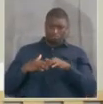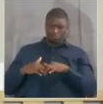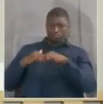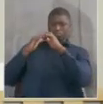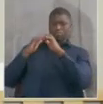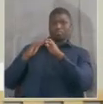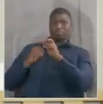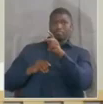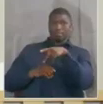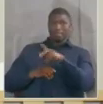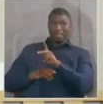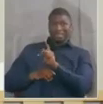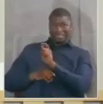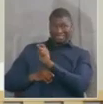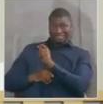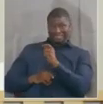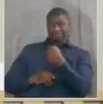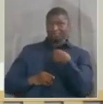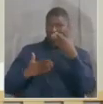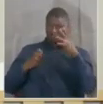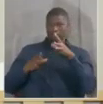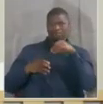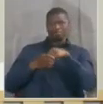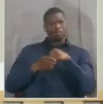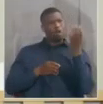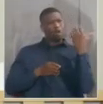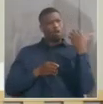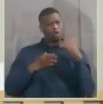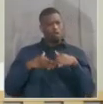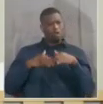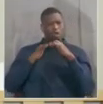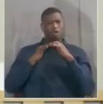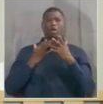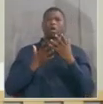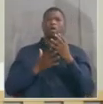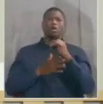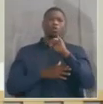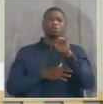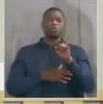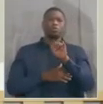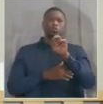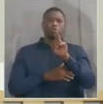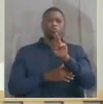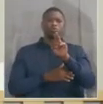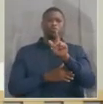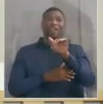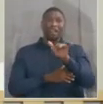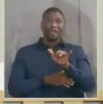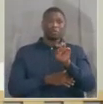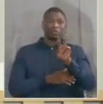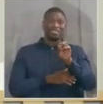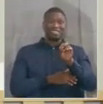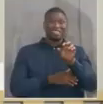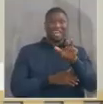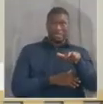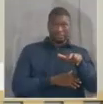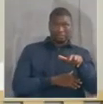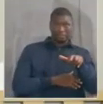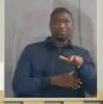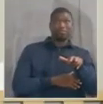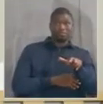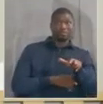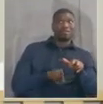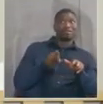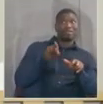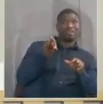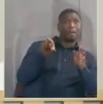stages of the Political Killings Task Team in July 2018, the Moerane Commission findings were